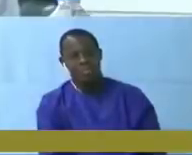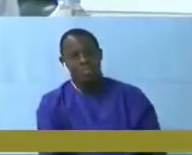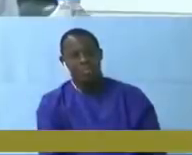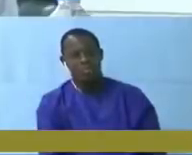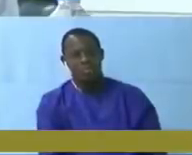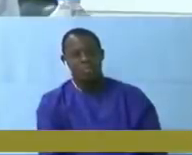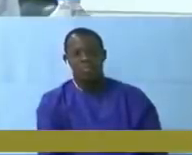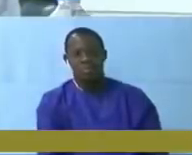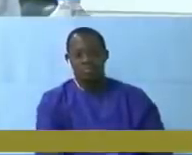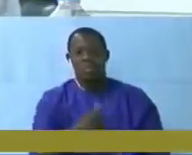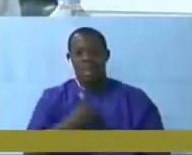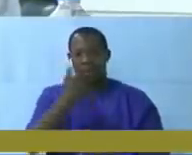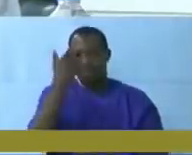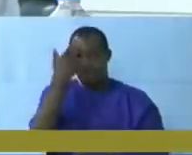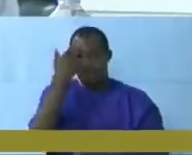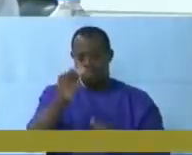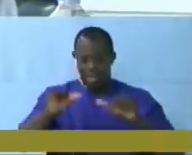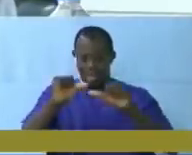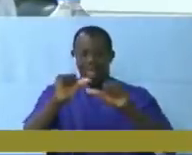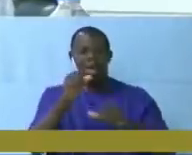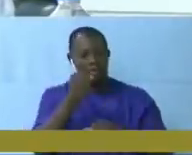the point is very well made.